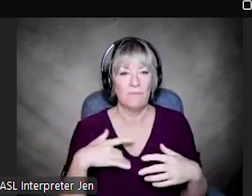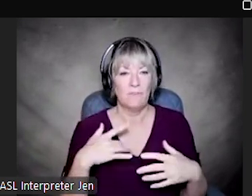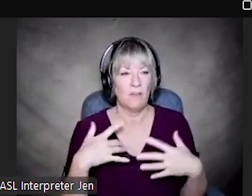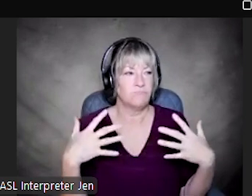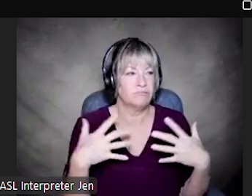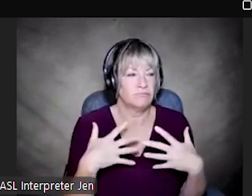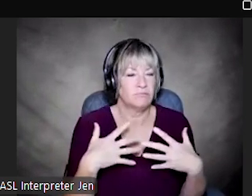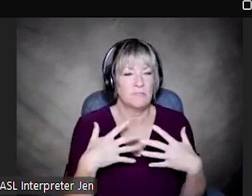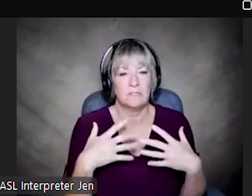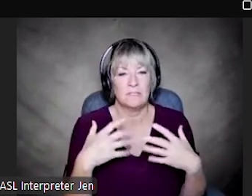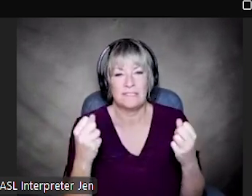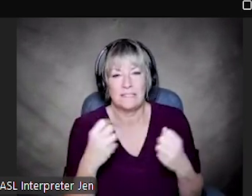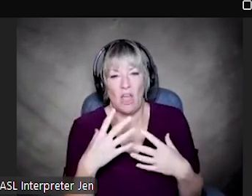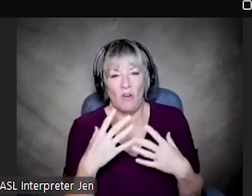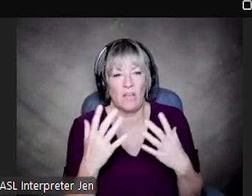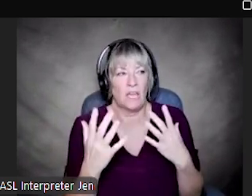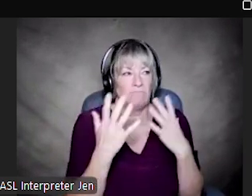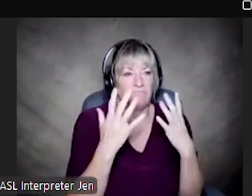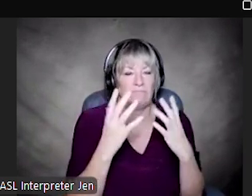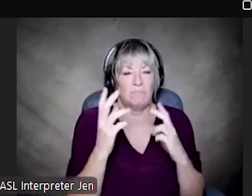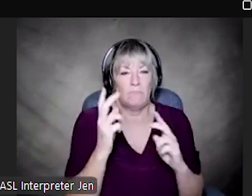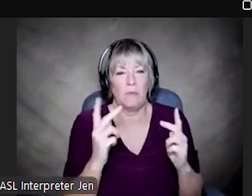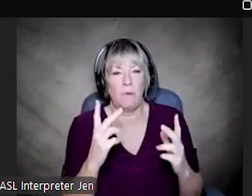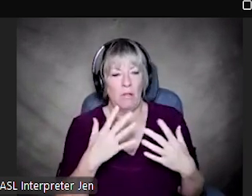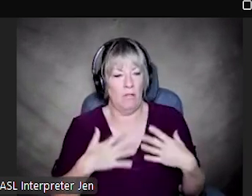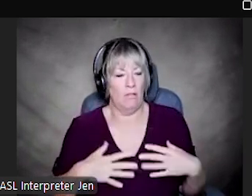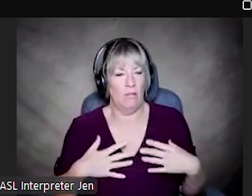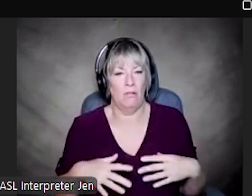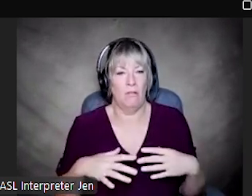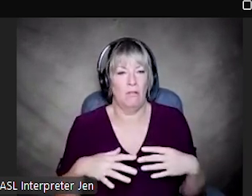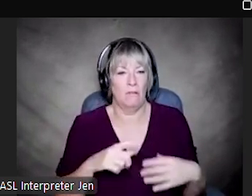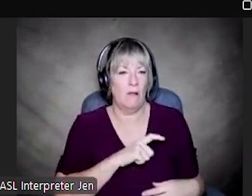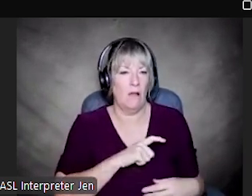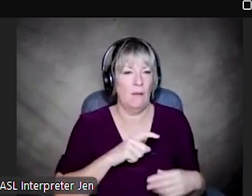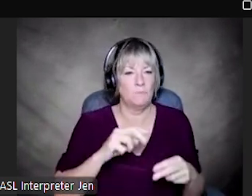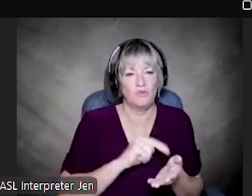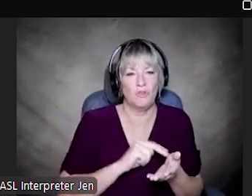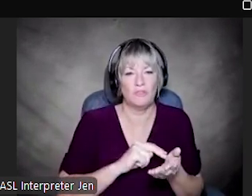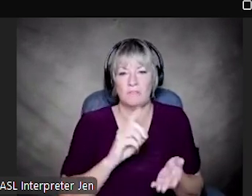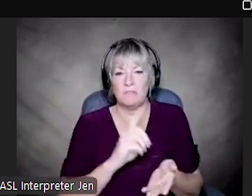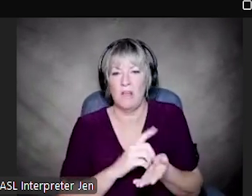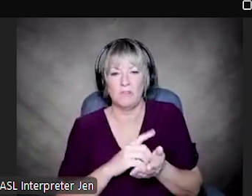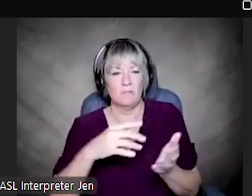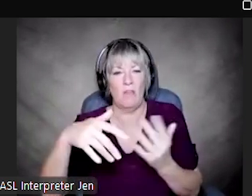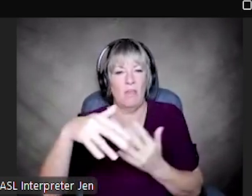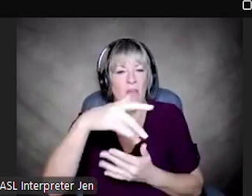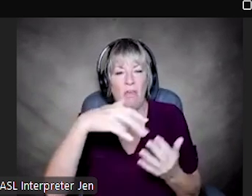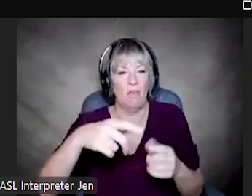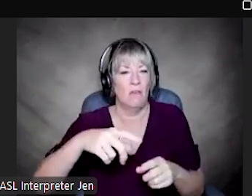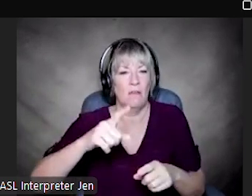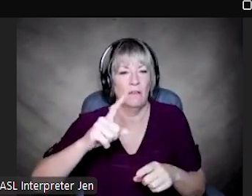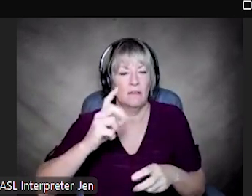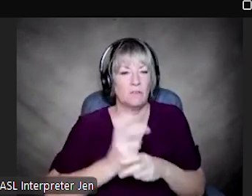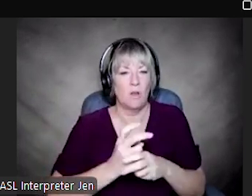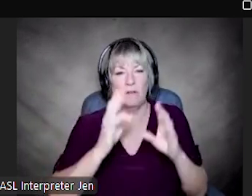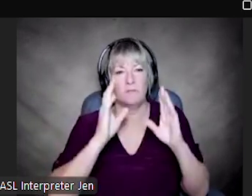scary. There's a lot of uniformed personnel and people running around, and it's hard to get anyone's attention. You're usually in a small little space with a